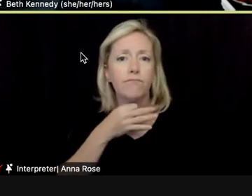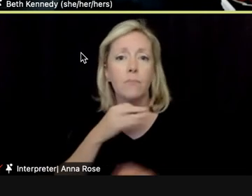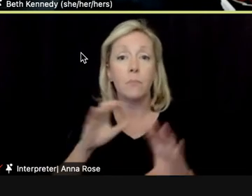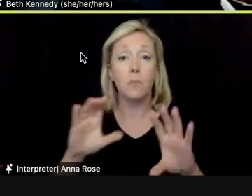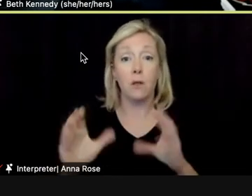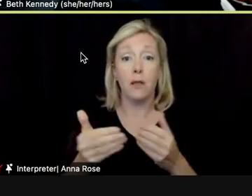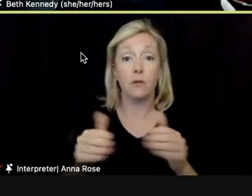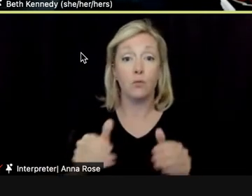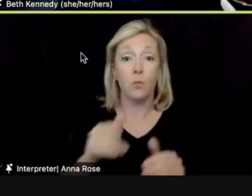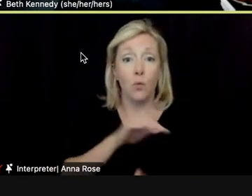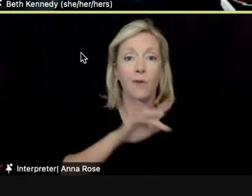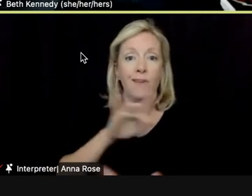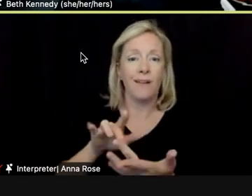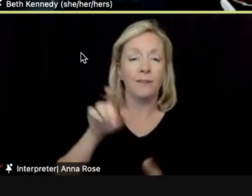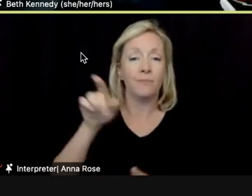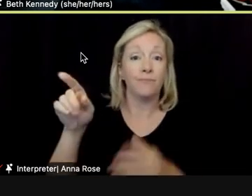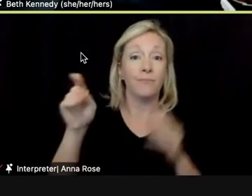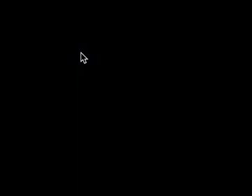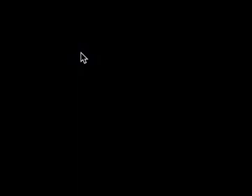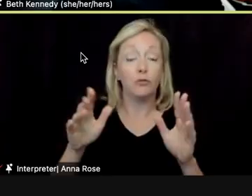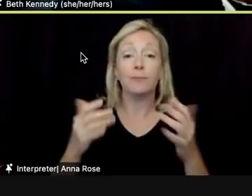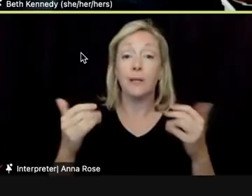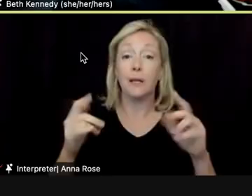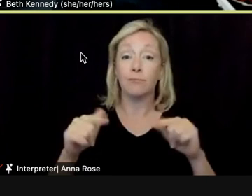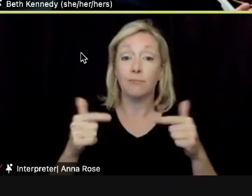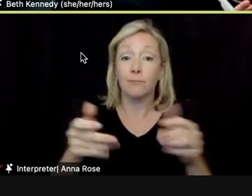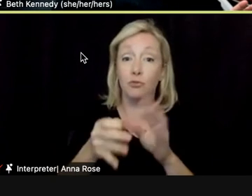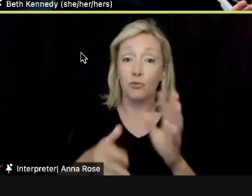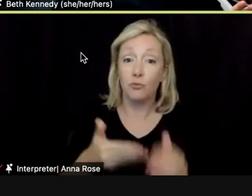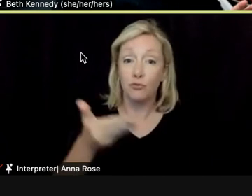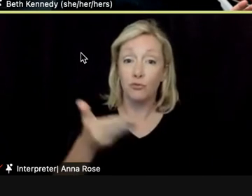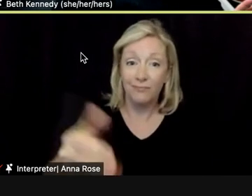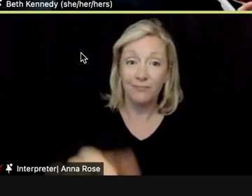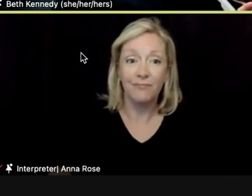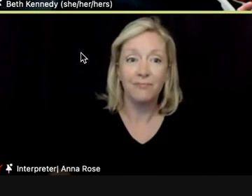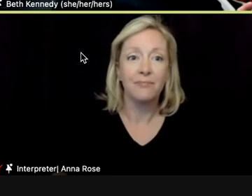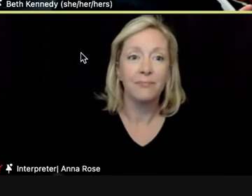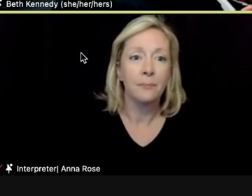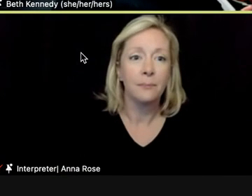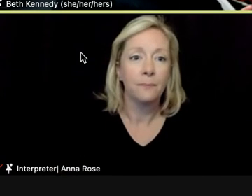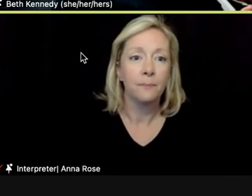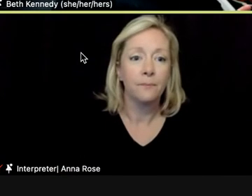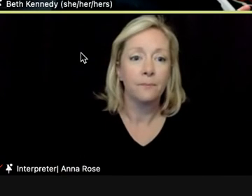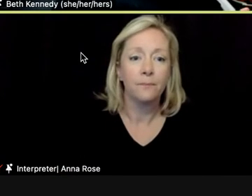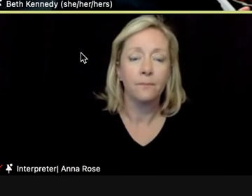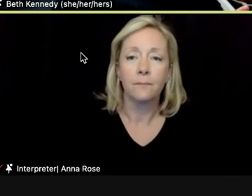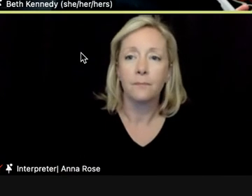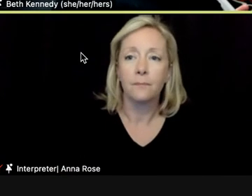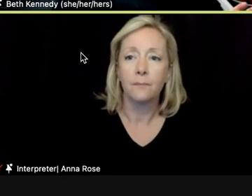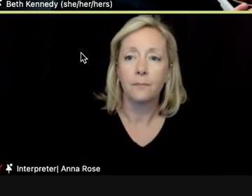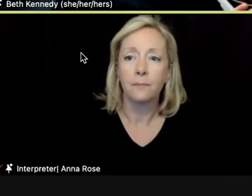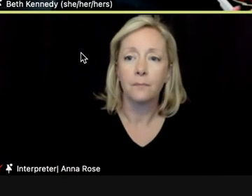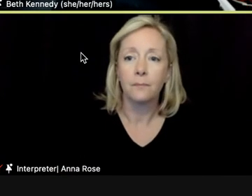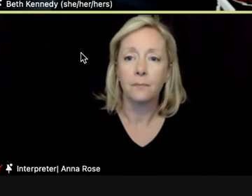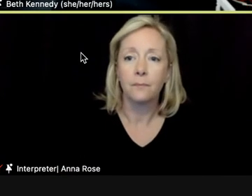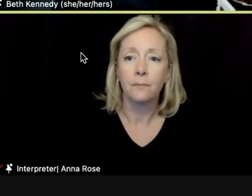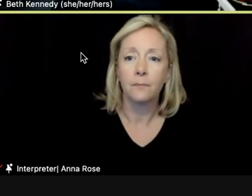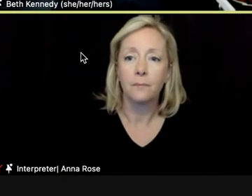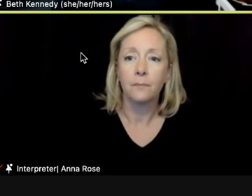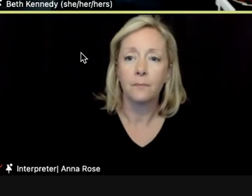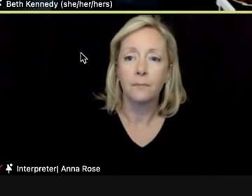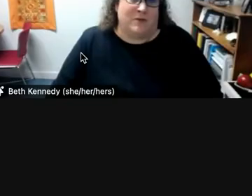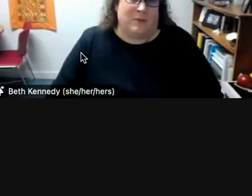teacher. And different schools and different districts have different policies. And what I tell people